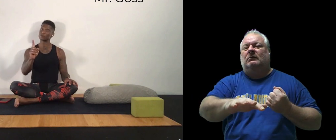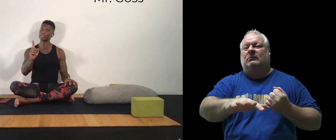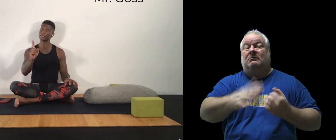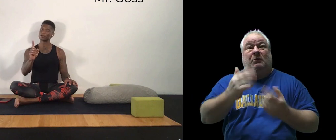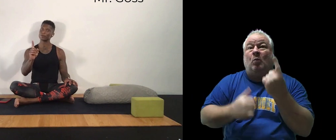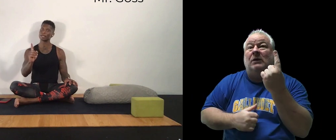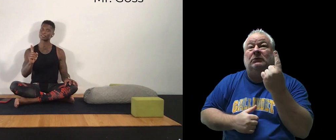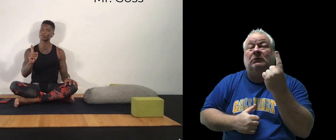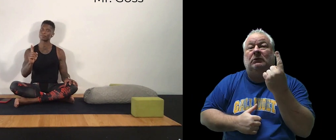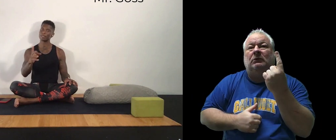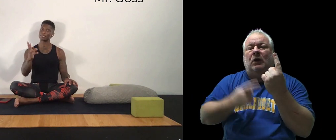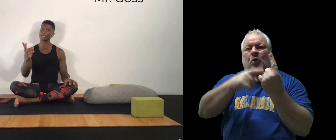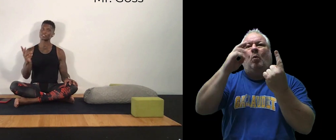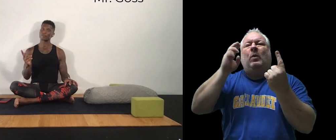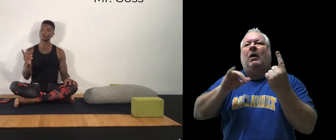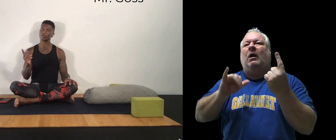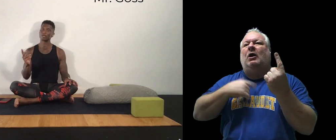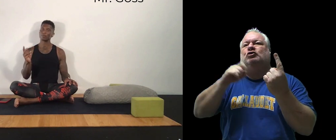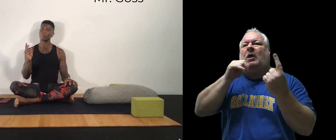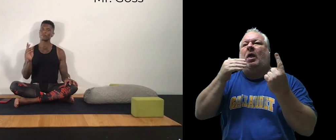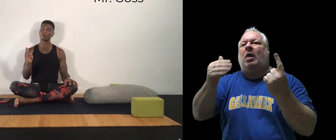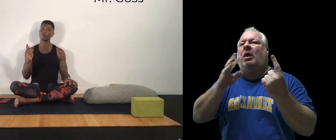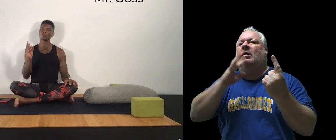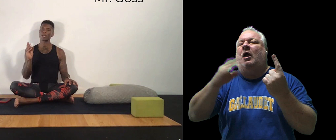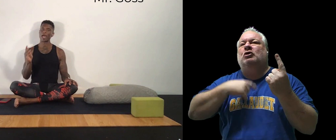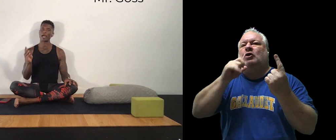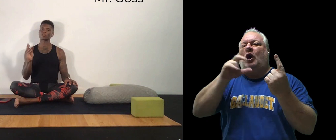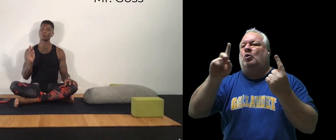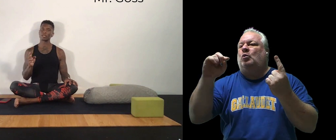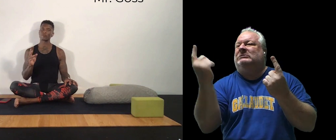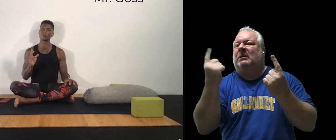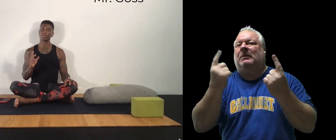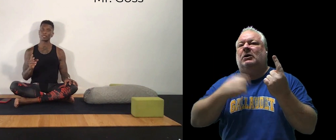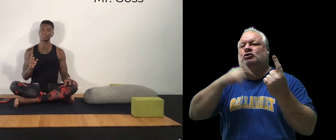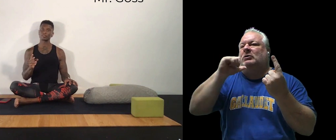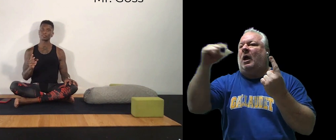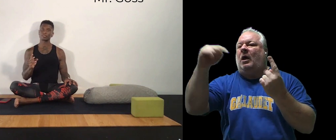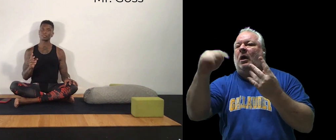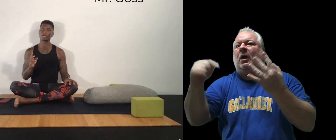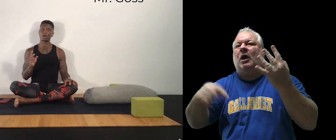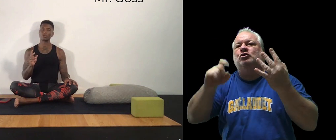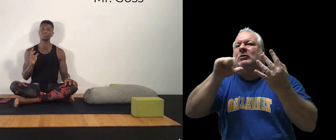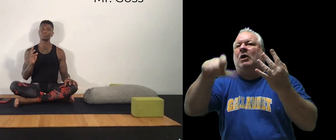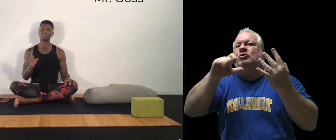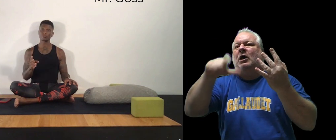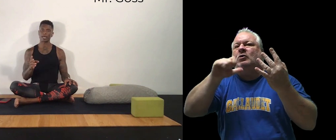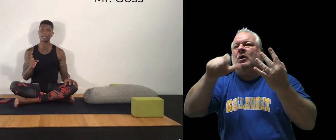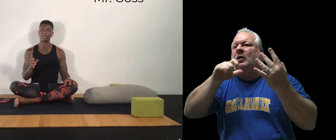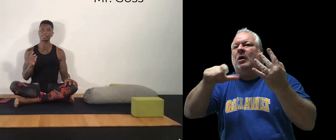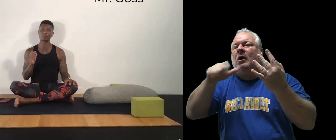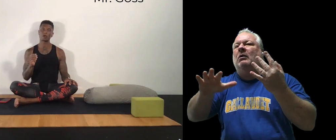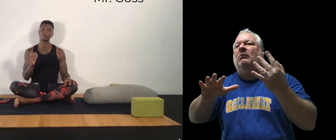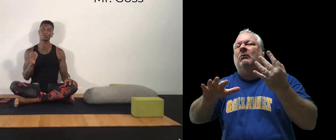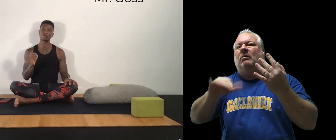Maybe all it takes is one inhale and one exhale. Maybe it takes several. But before you react to whatever it is, I want you to